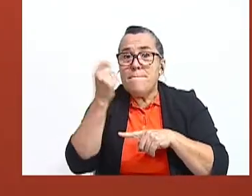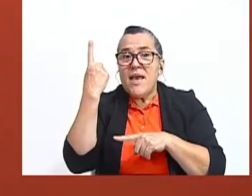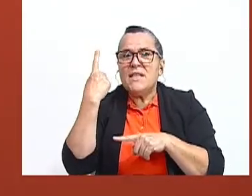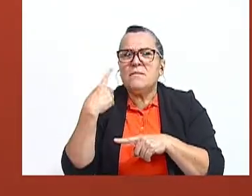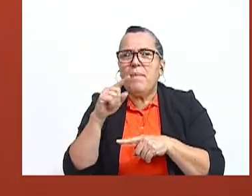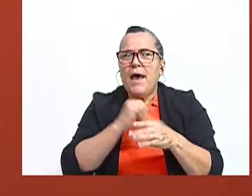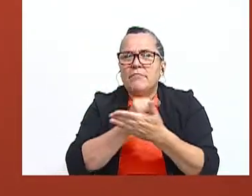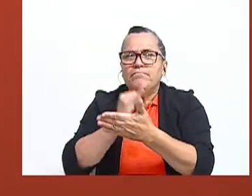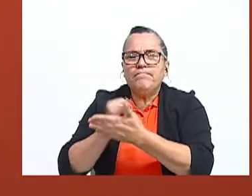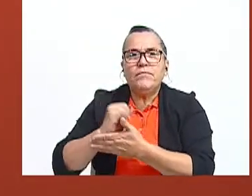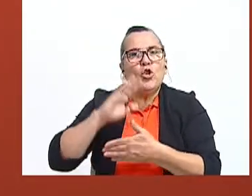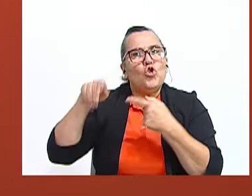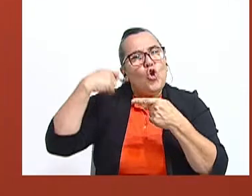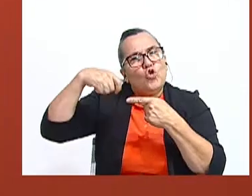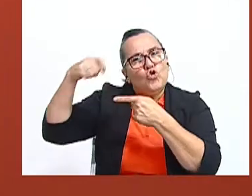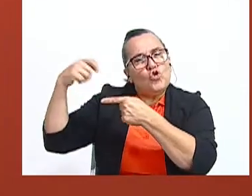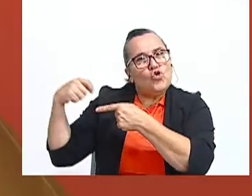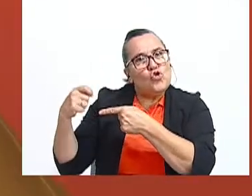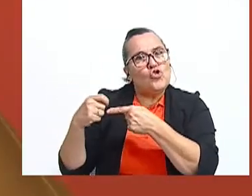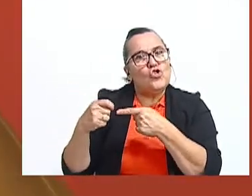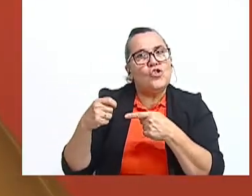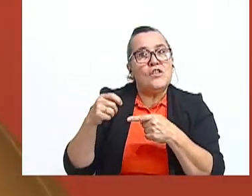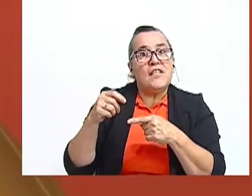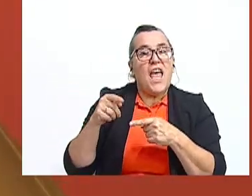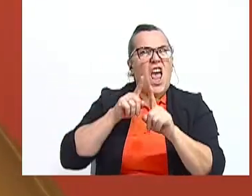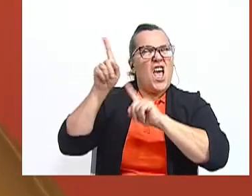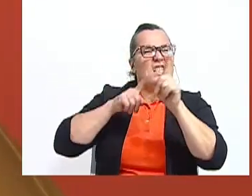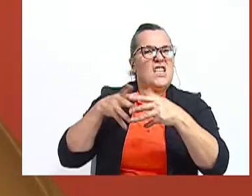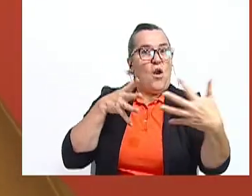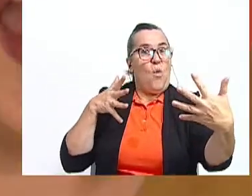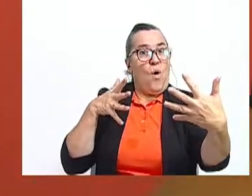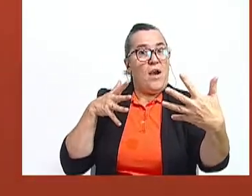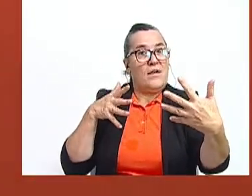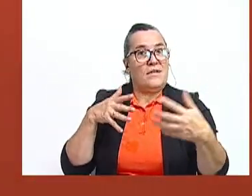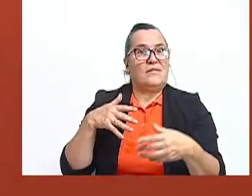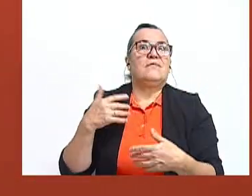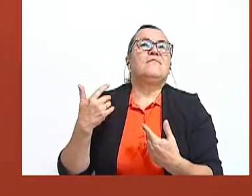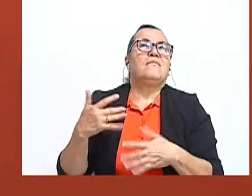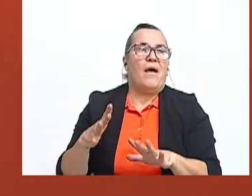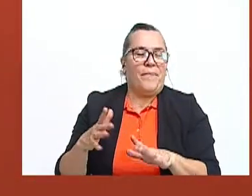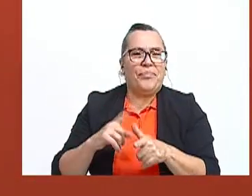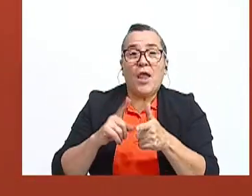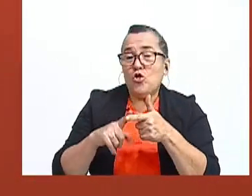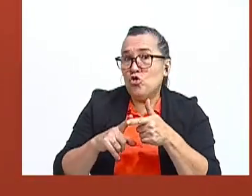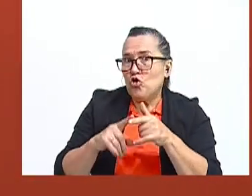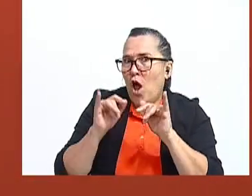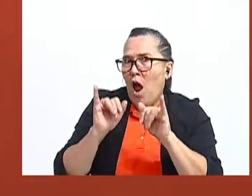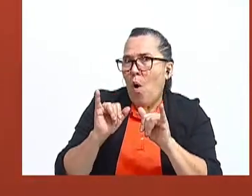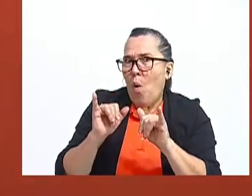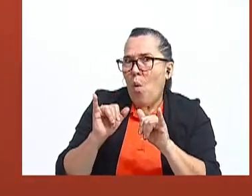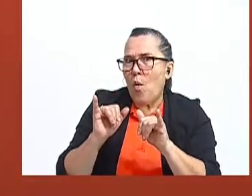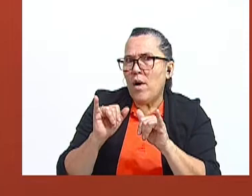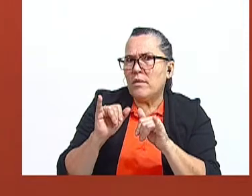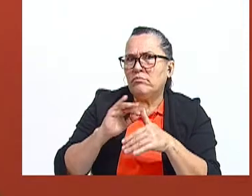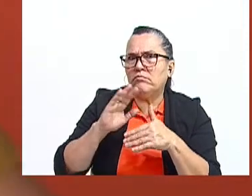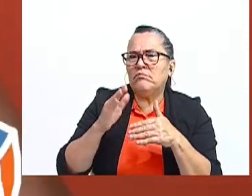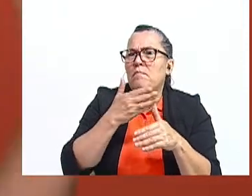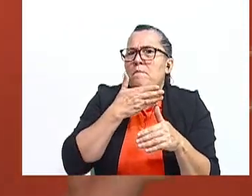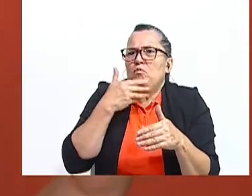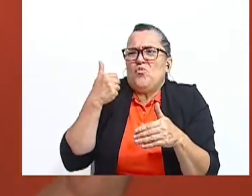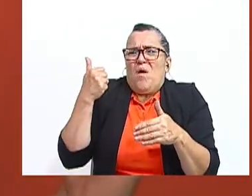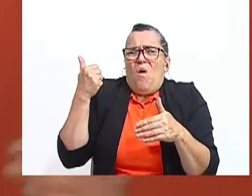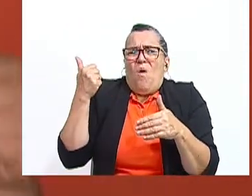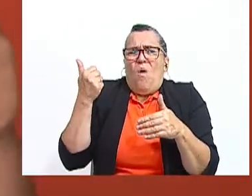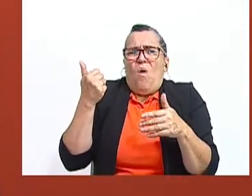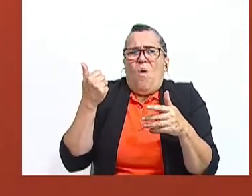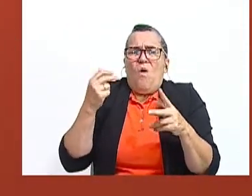watch every single Star Wars movie. There are 9, by the way, until he learns a lesson of how it will always be better to live in